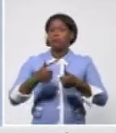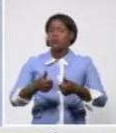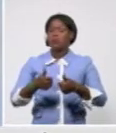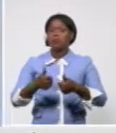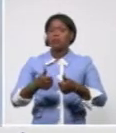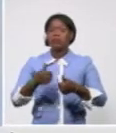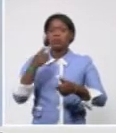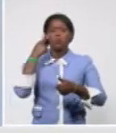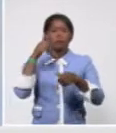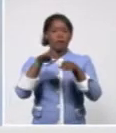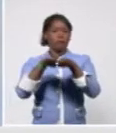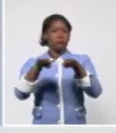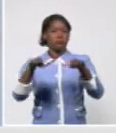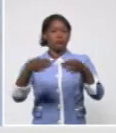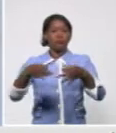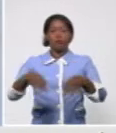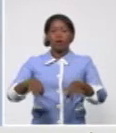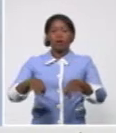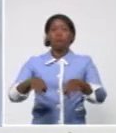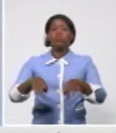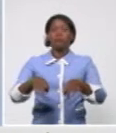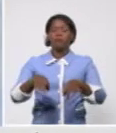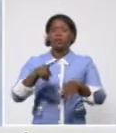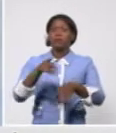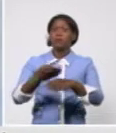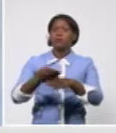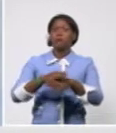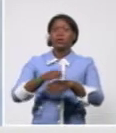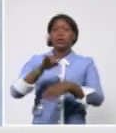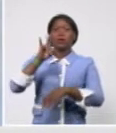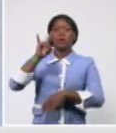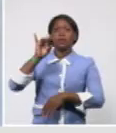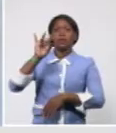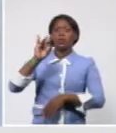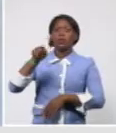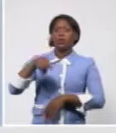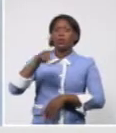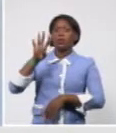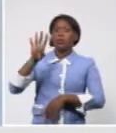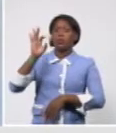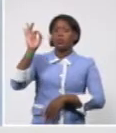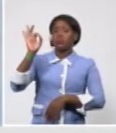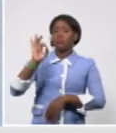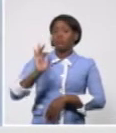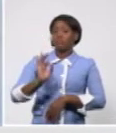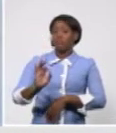600, or 97.4%, are clinically stable.